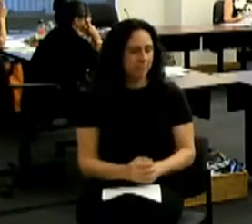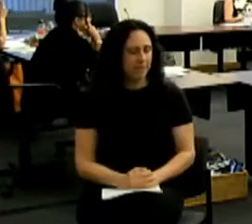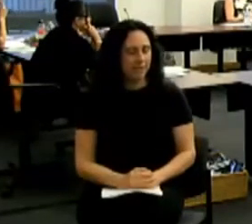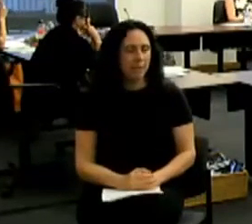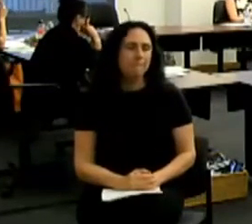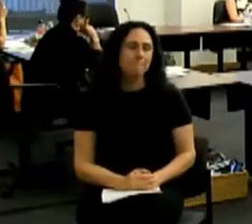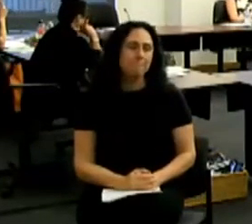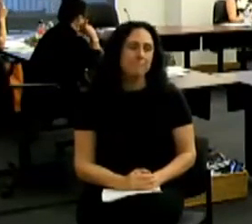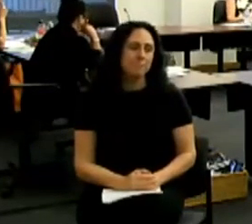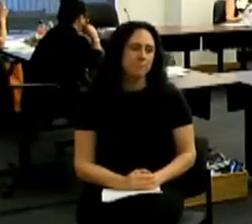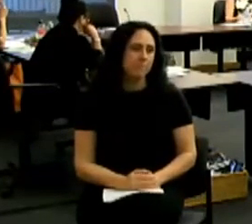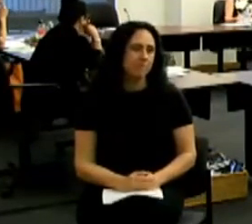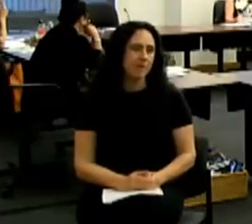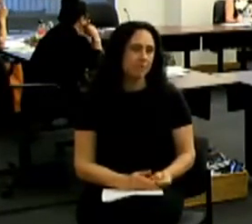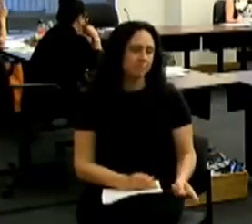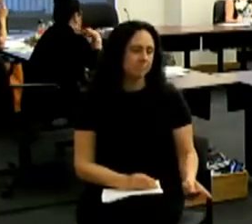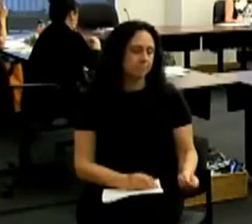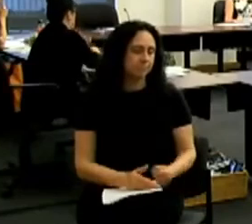Thank you, Laura.